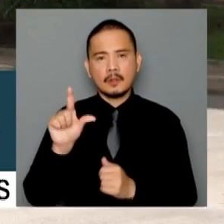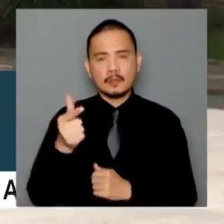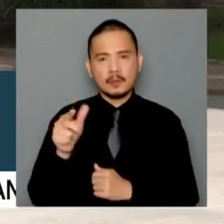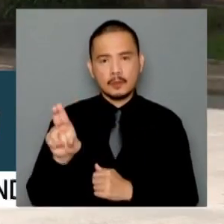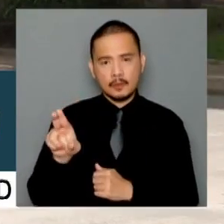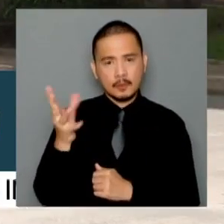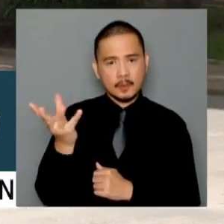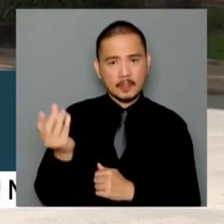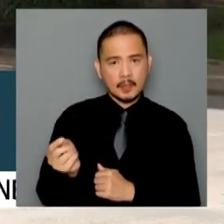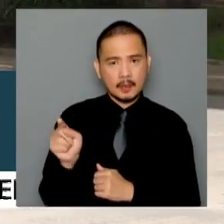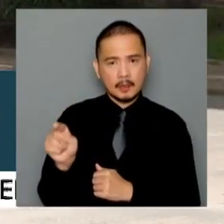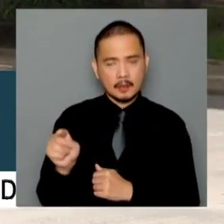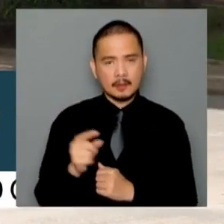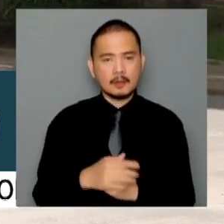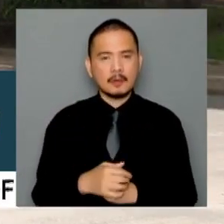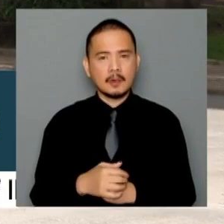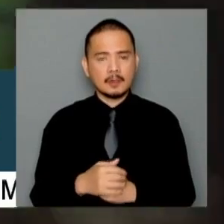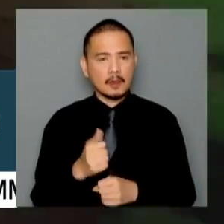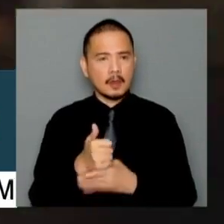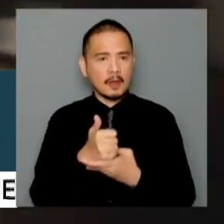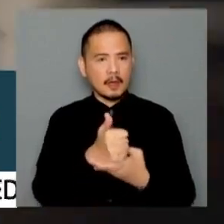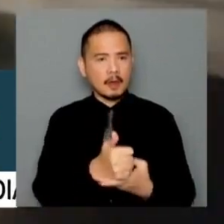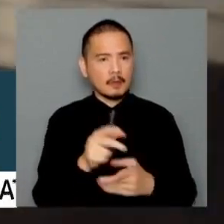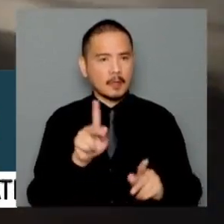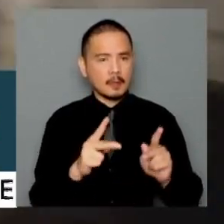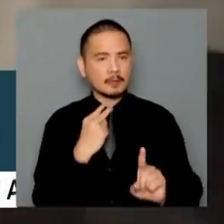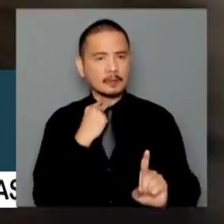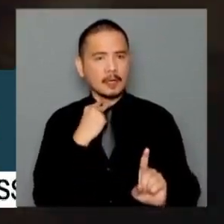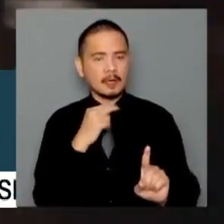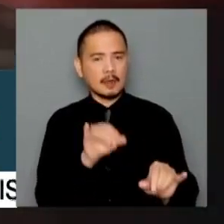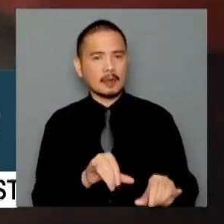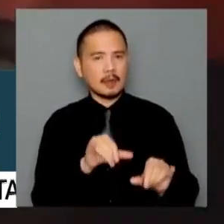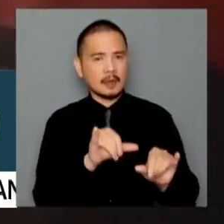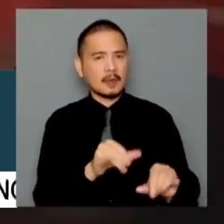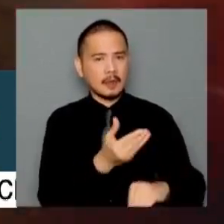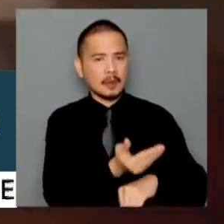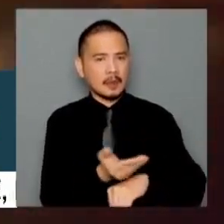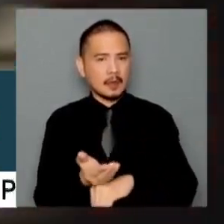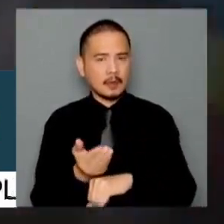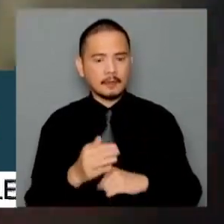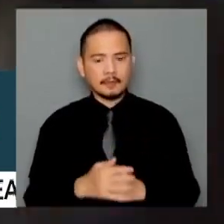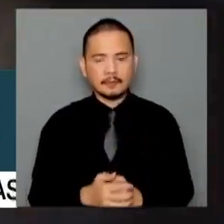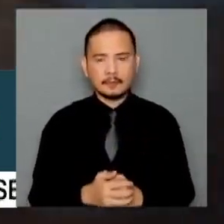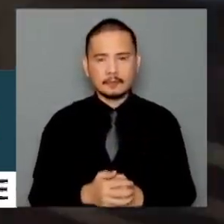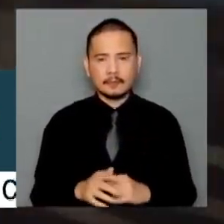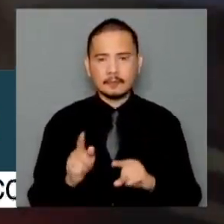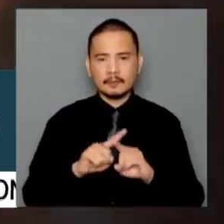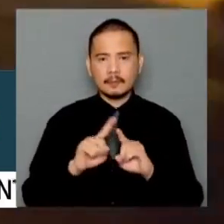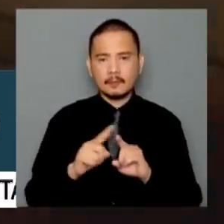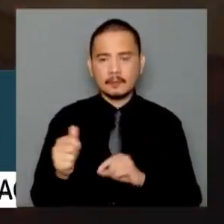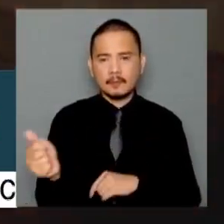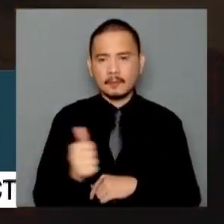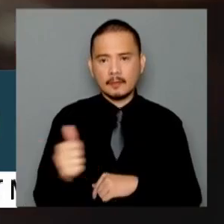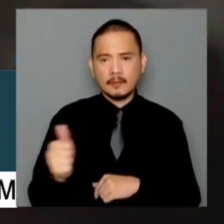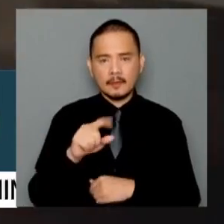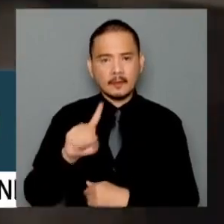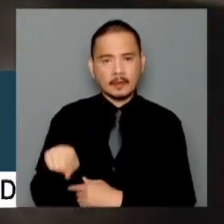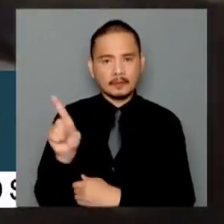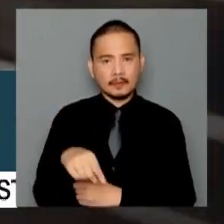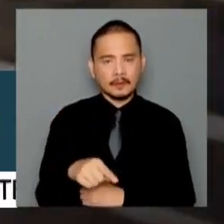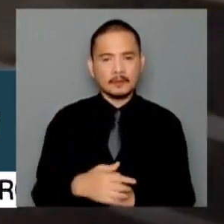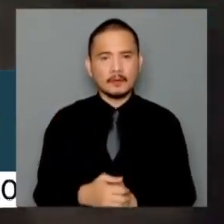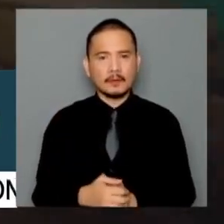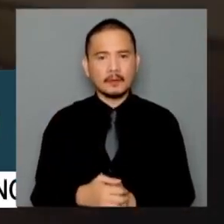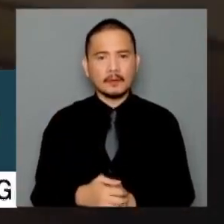Batangas to help stranded passengers. Since many trips of ships has been cancelled since last night, the port police no longer